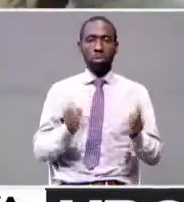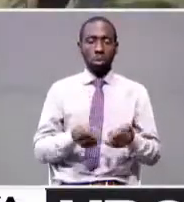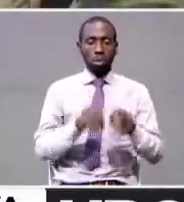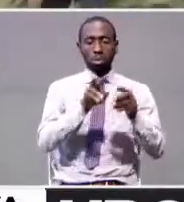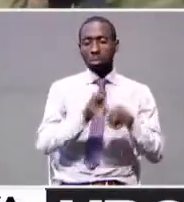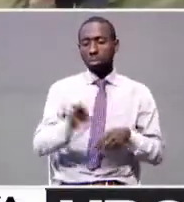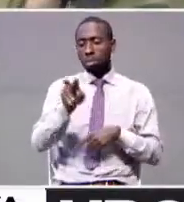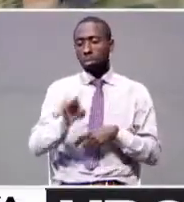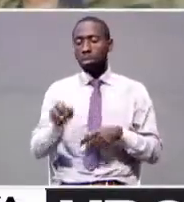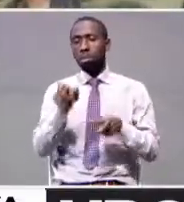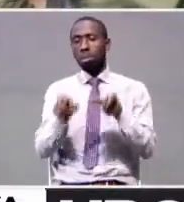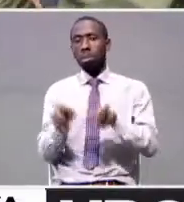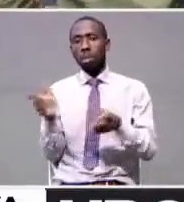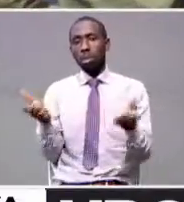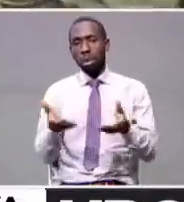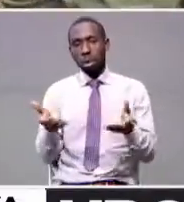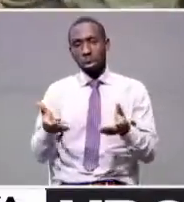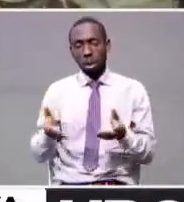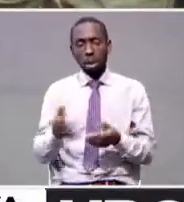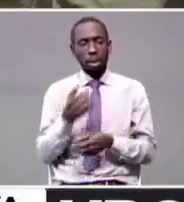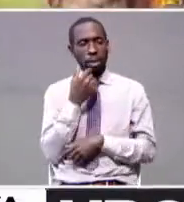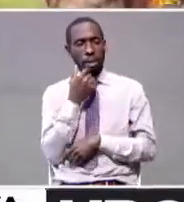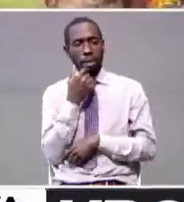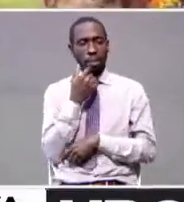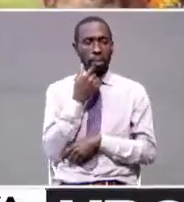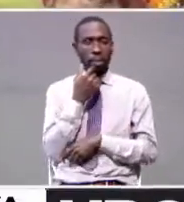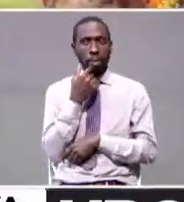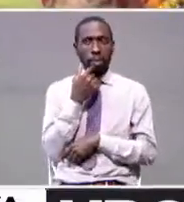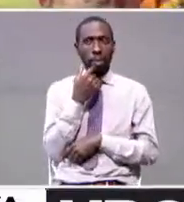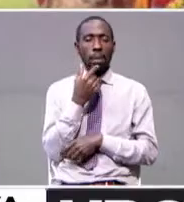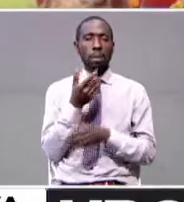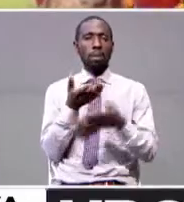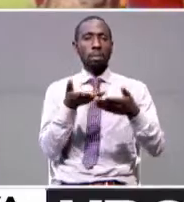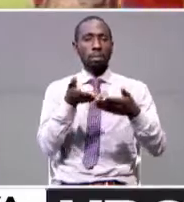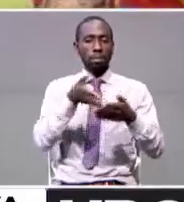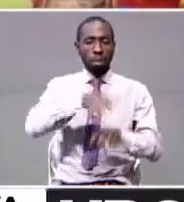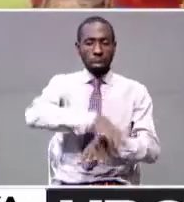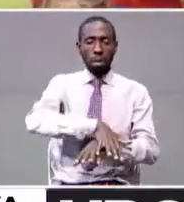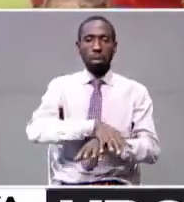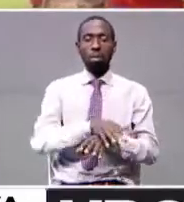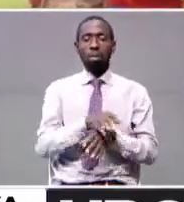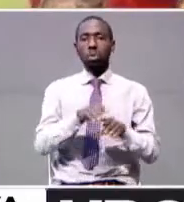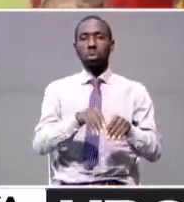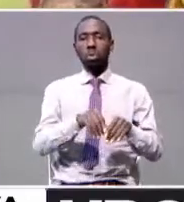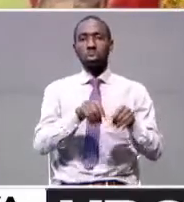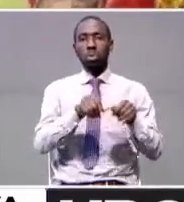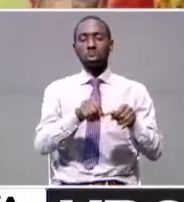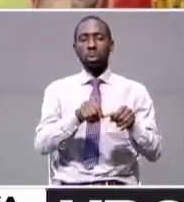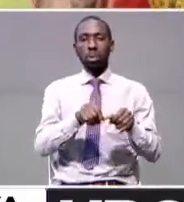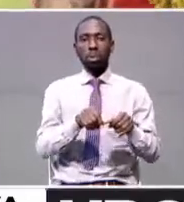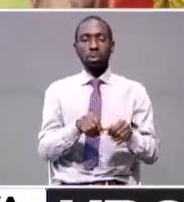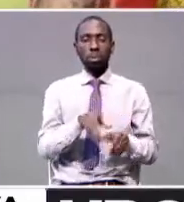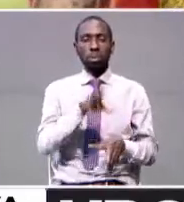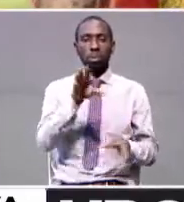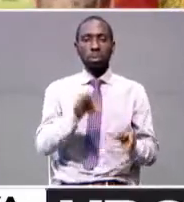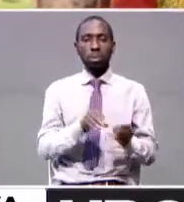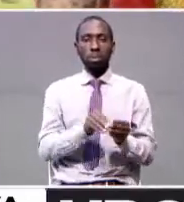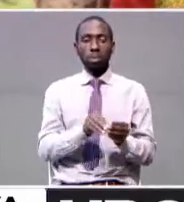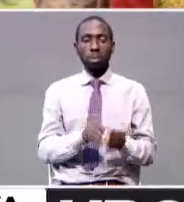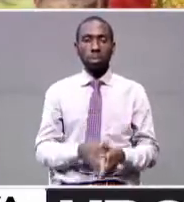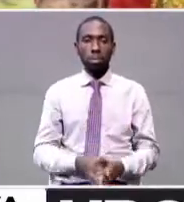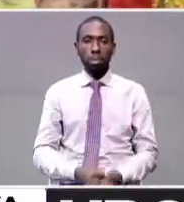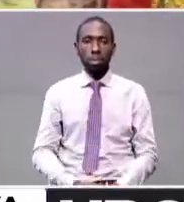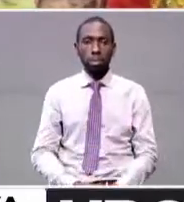abantu abakyabuze abateeberezebwa okubanga baabikiddwa ettaka. Ndi Nafka Farida ne